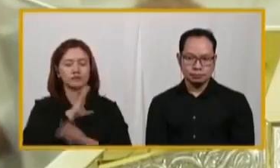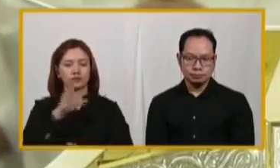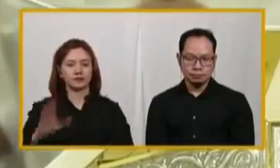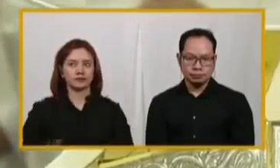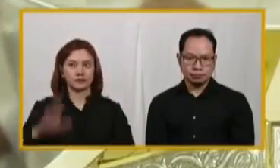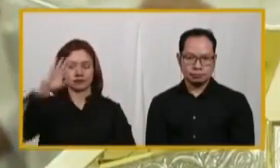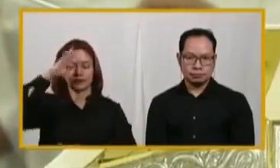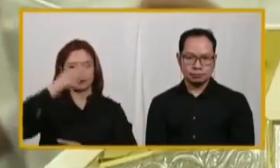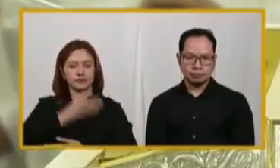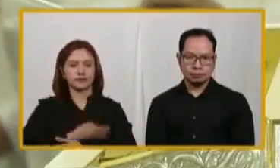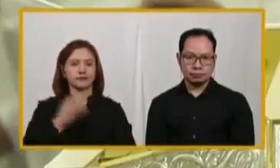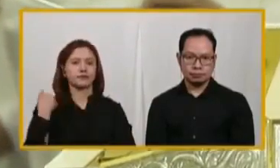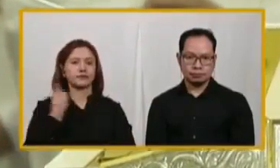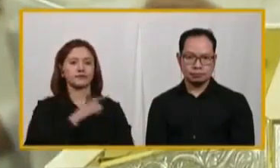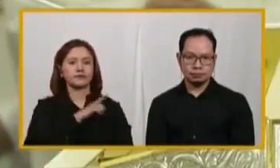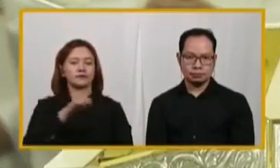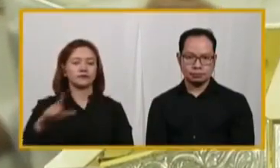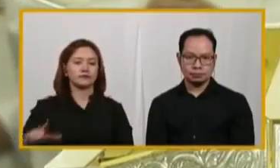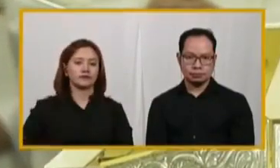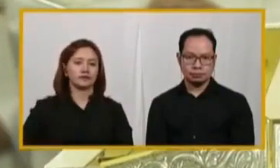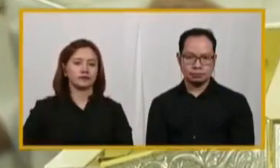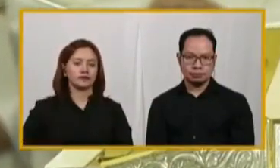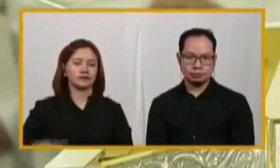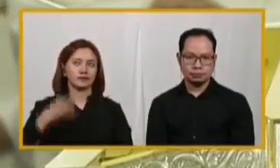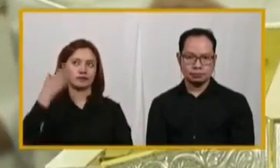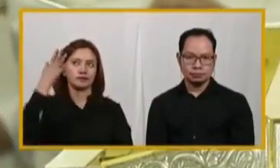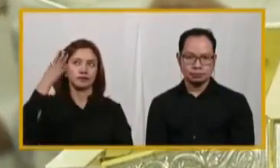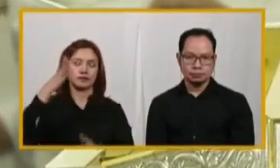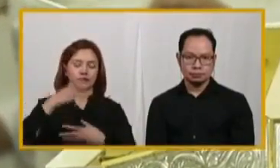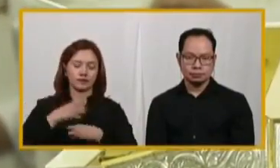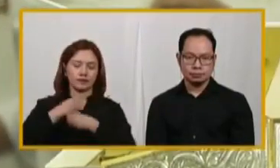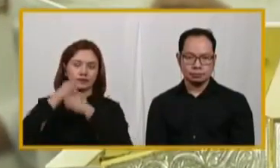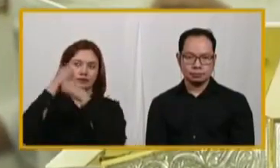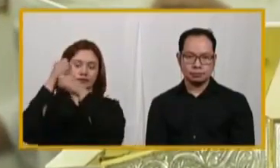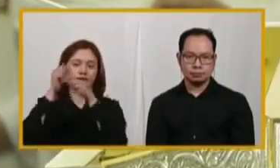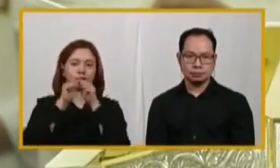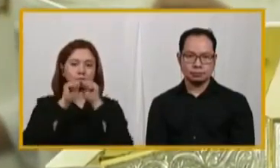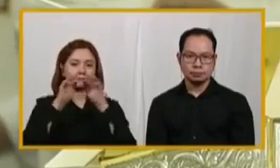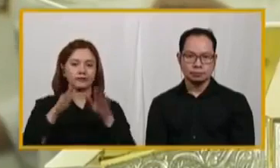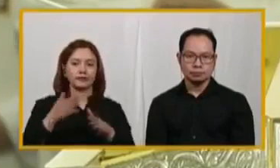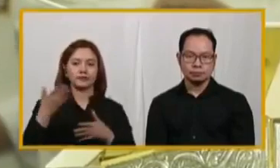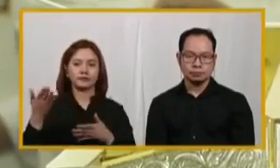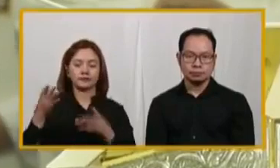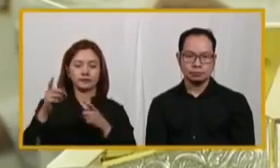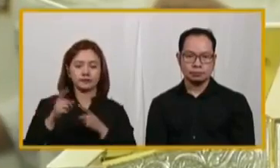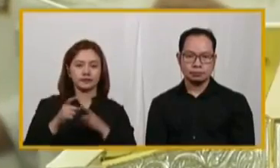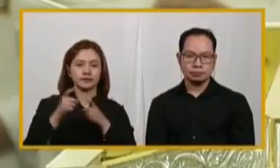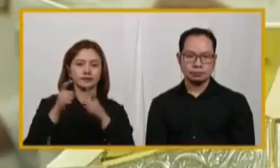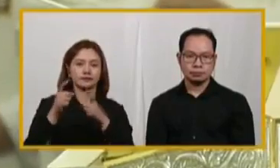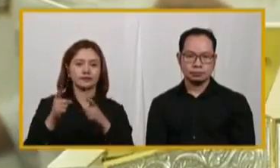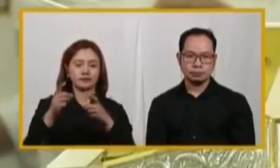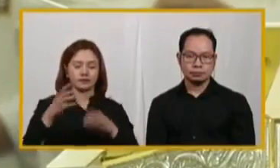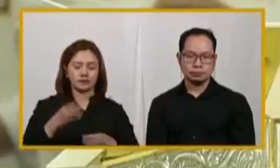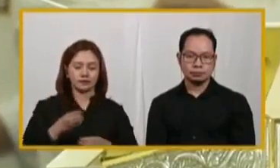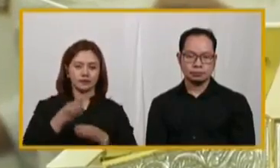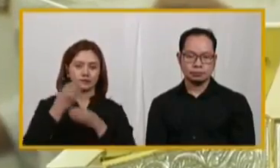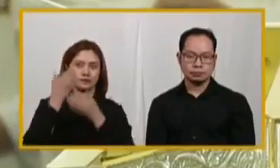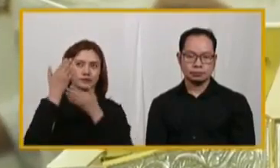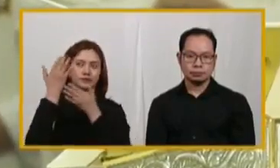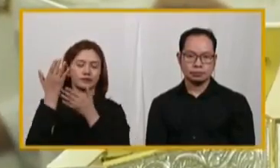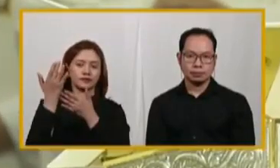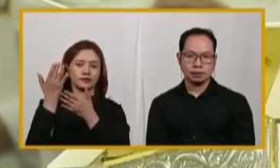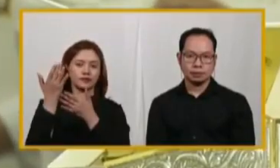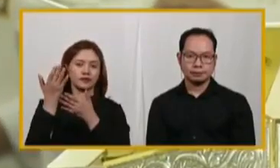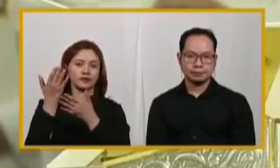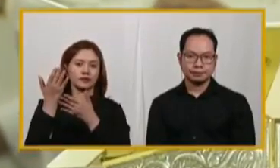Son, our Lord, that you accept and bless these gifts, these offerings,